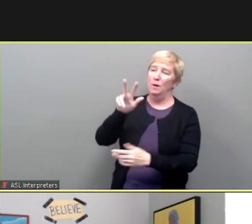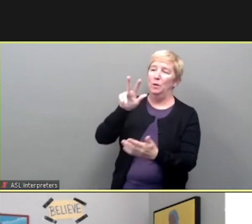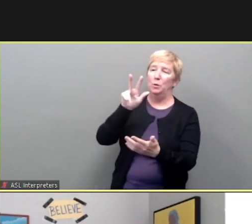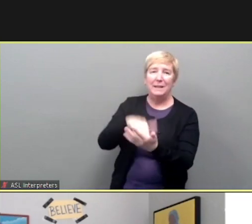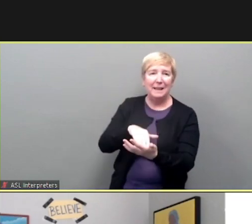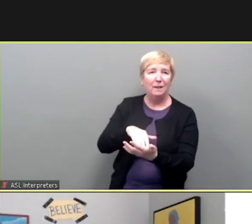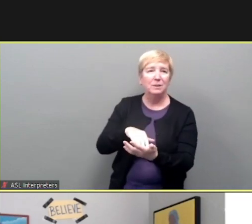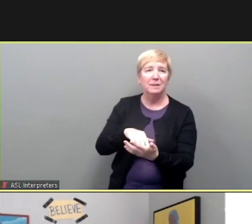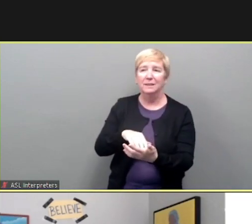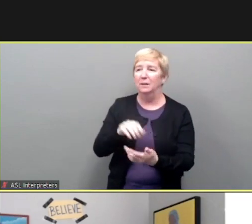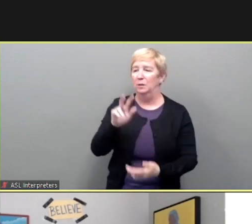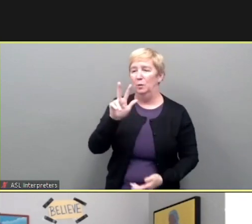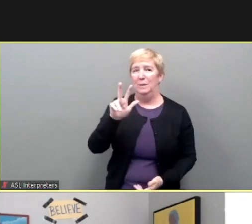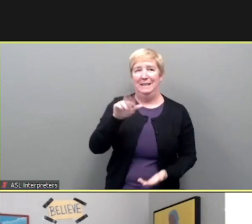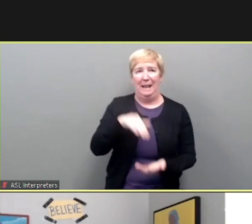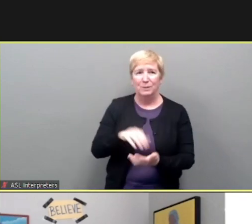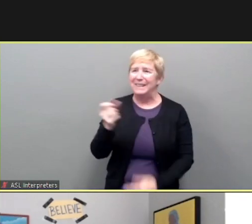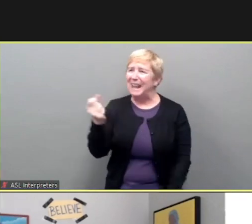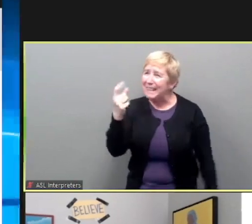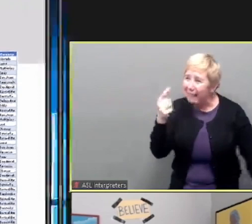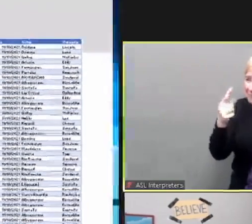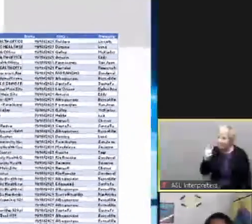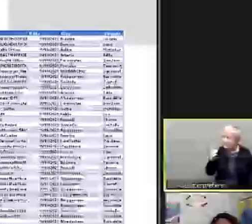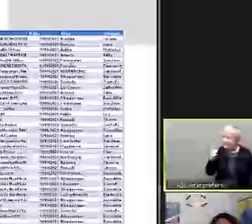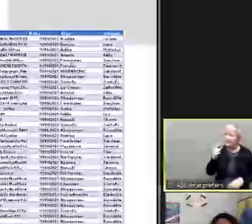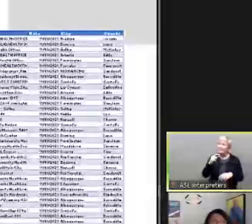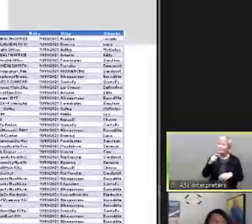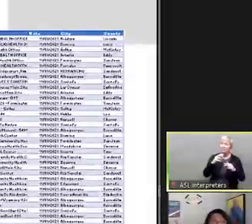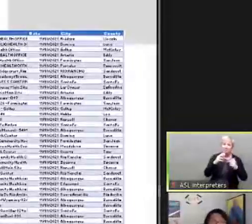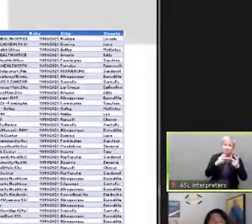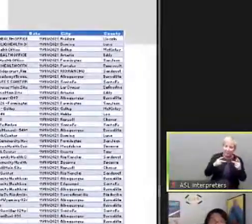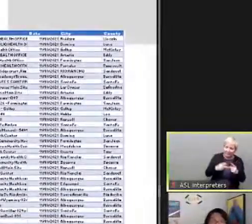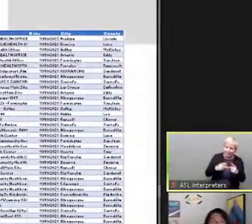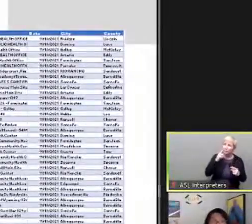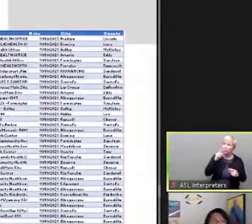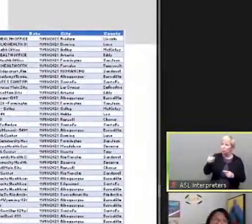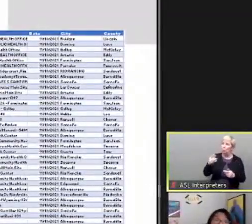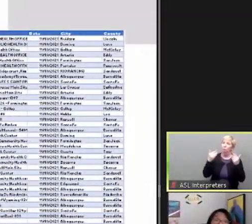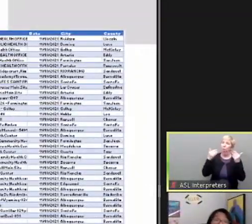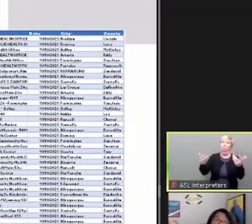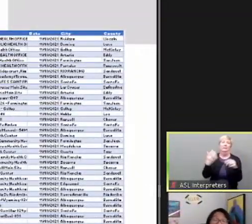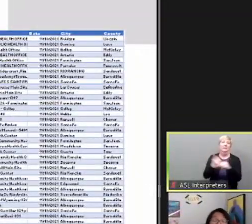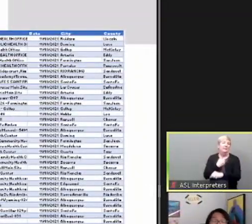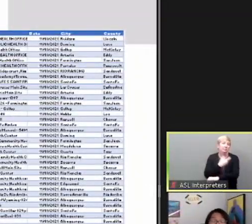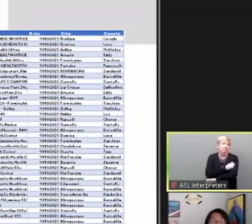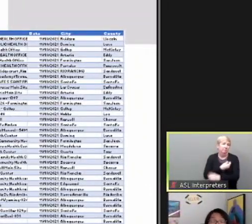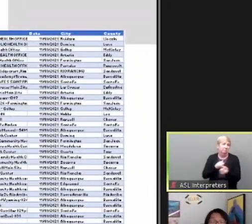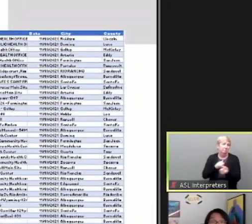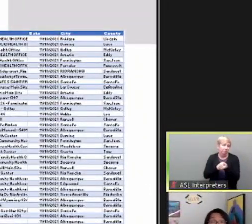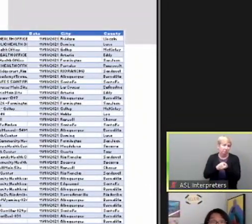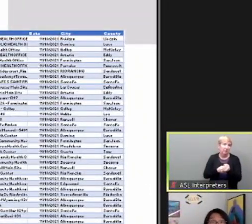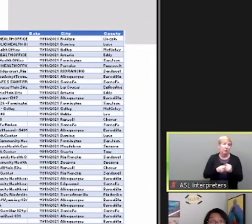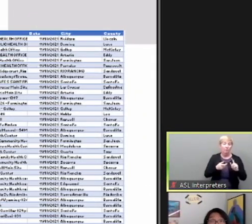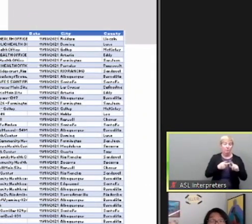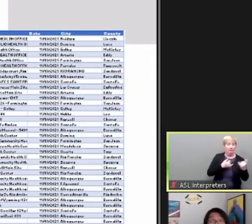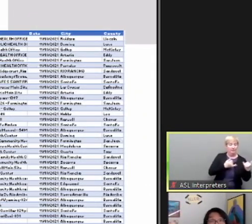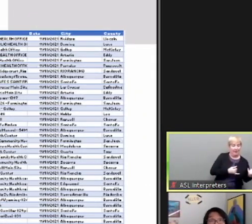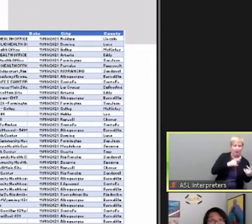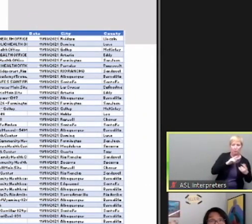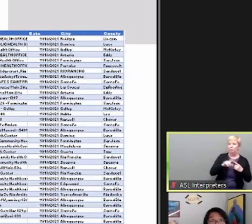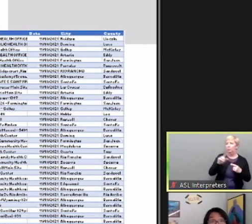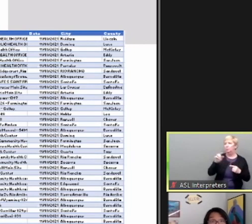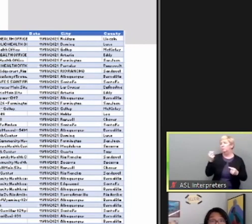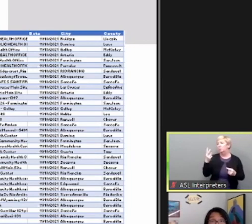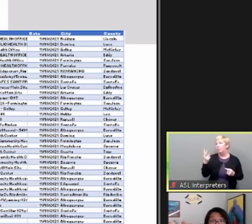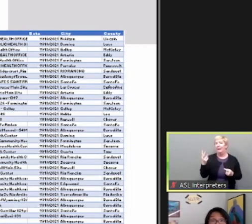3,011 vaccine sites currently scheduled to operate. So between today and December 15th. So you may not get